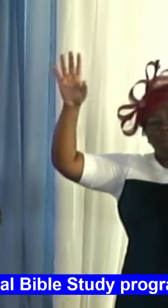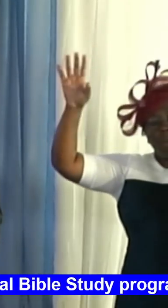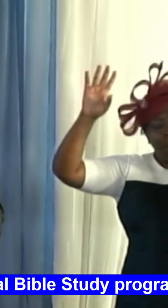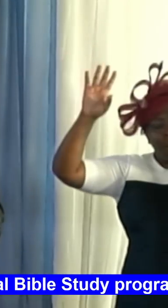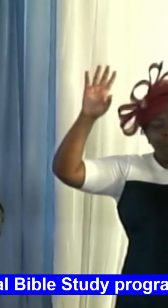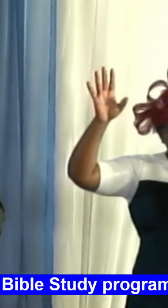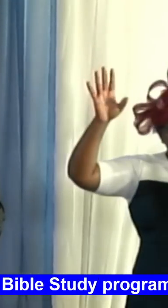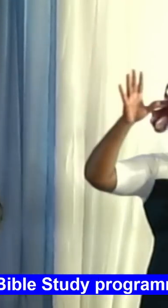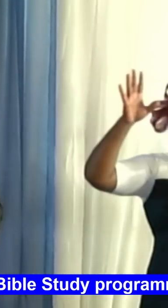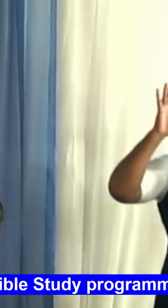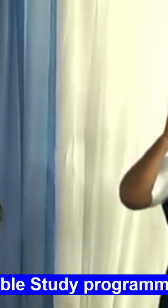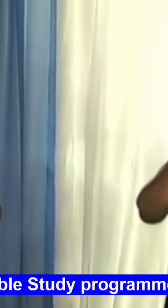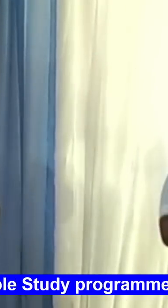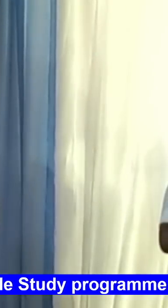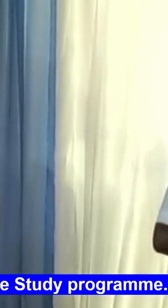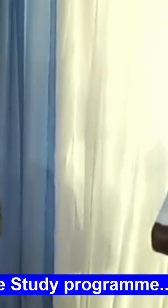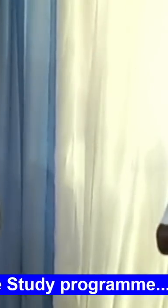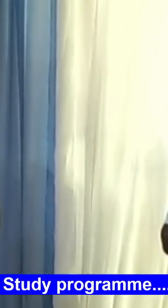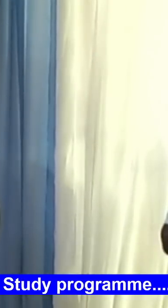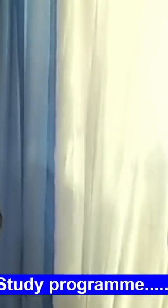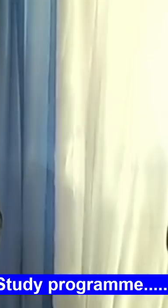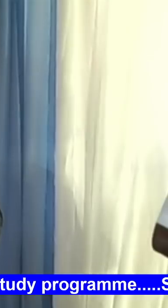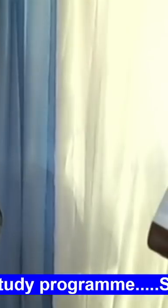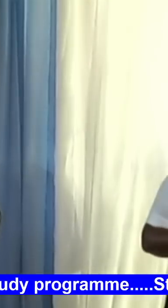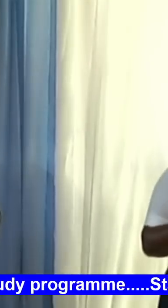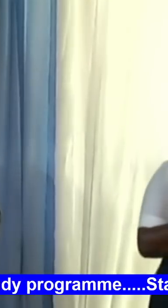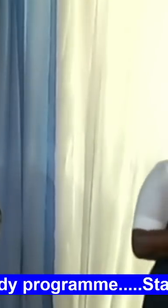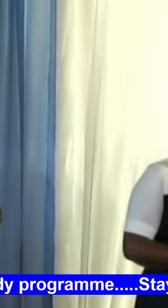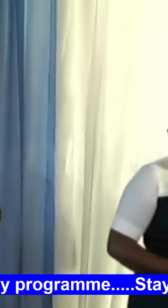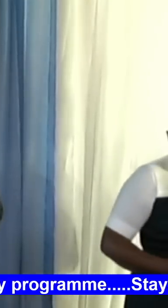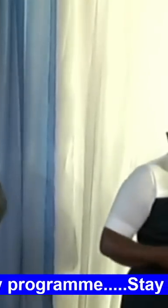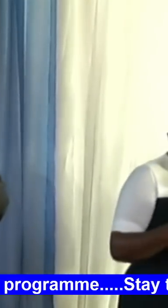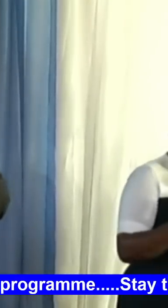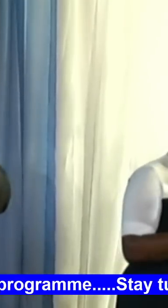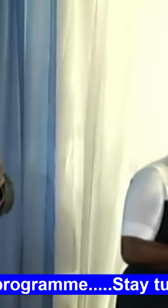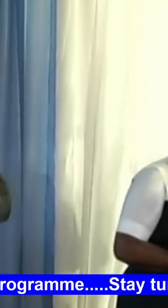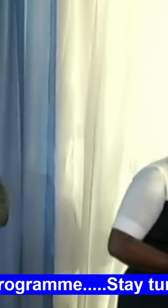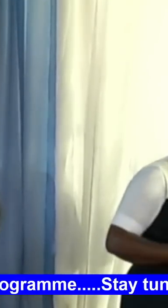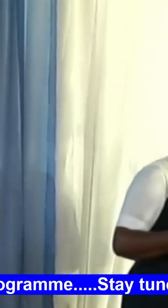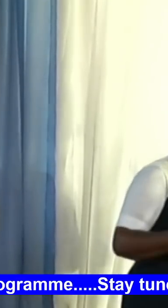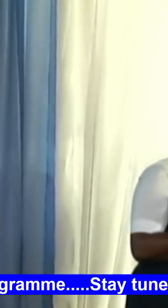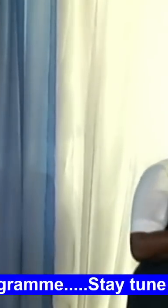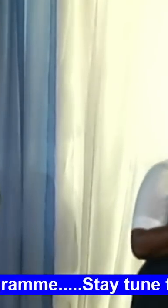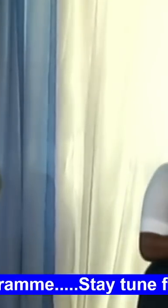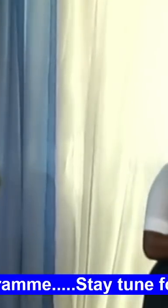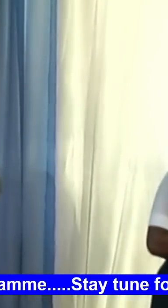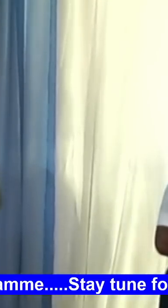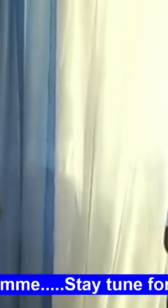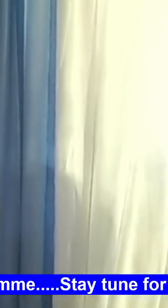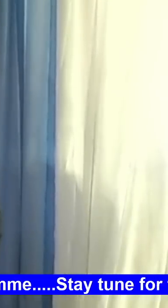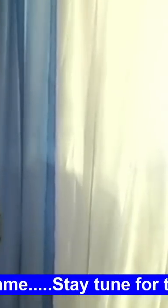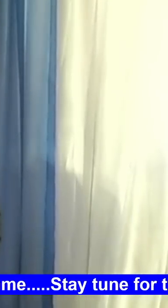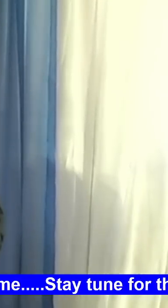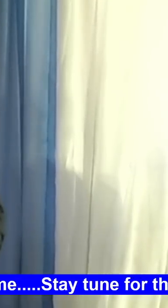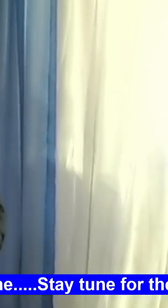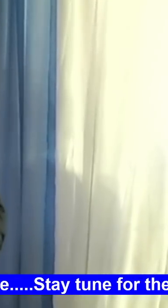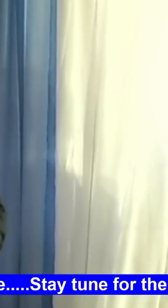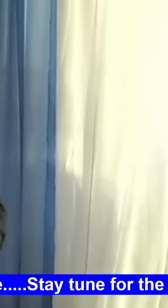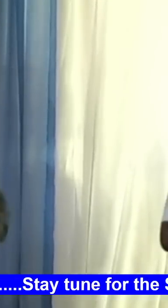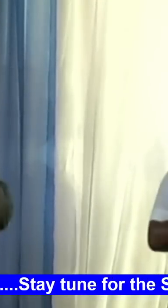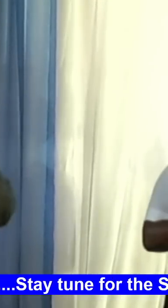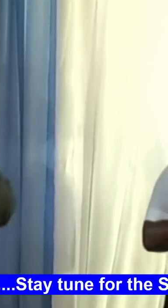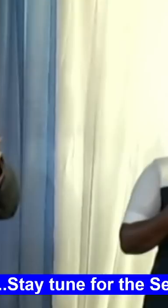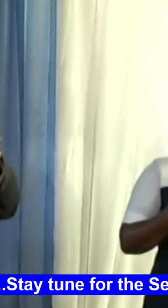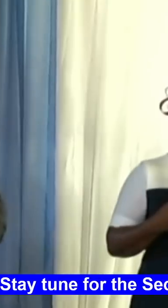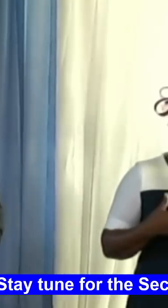heart, but God, that our faith will maintain in you, knowing that you are the God